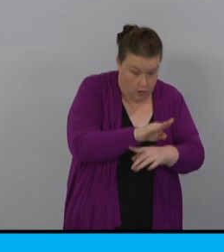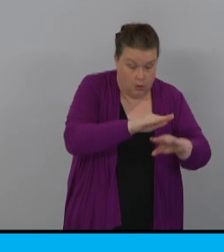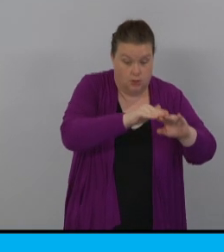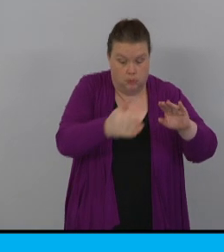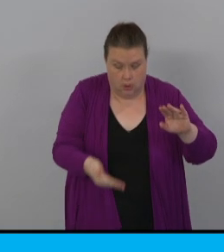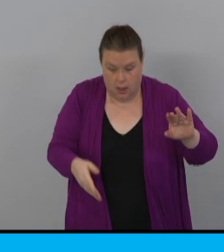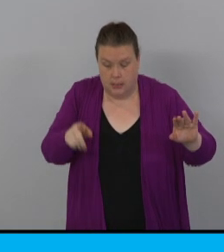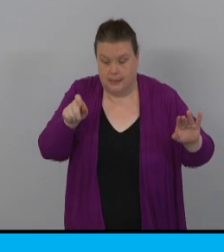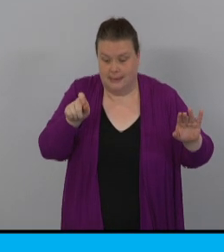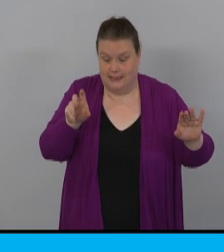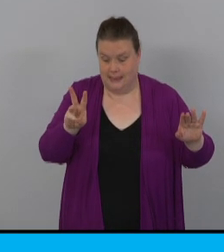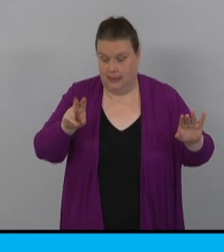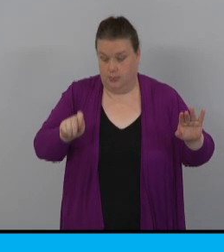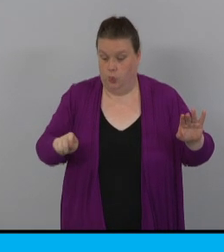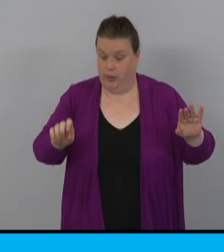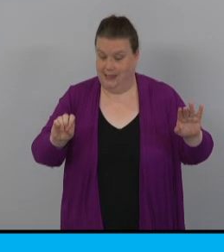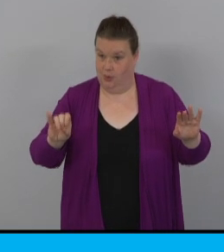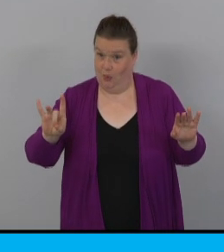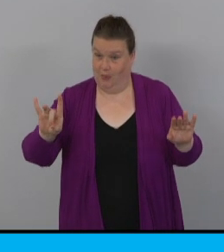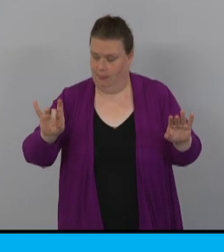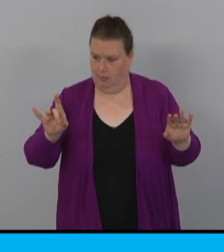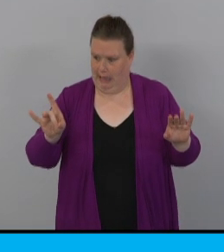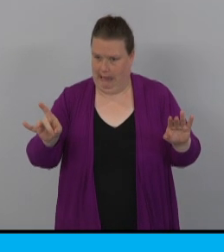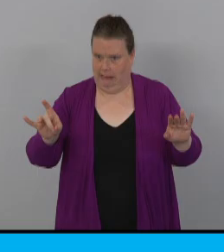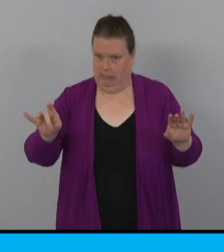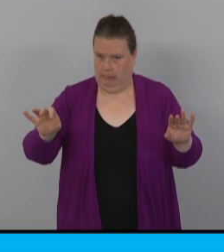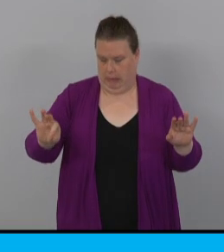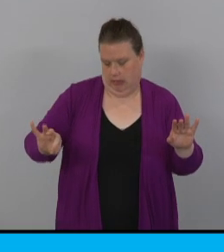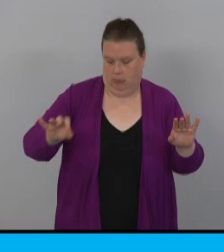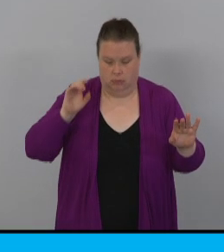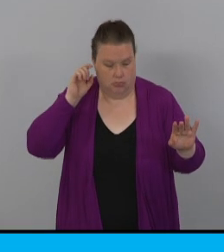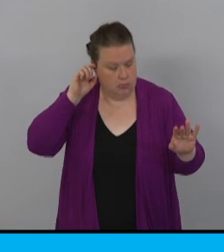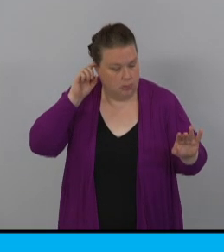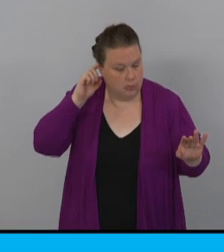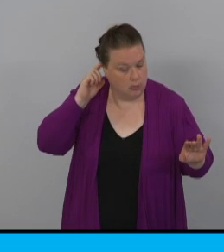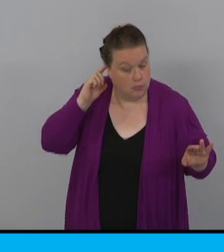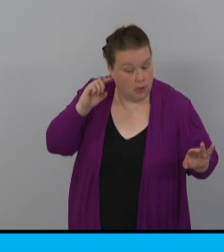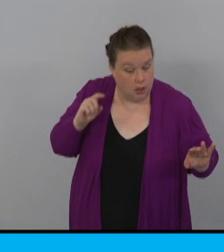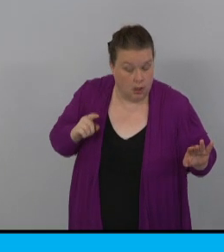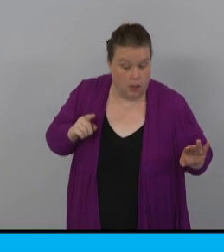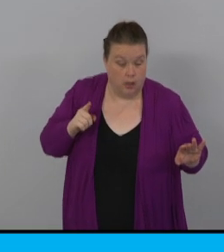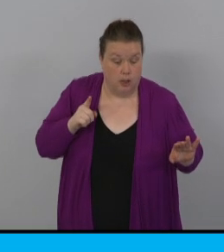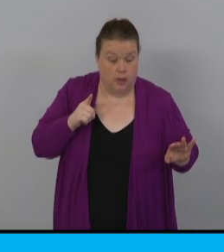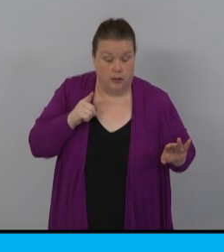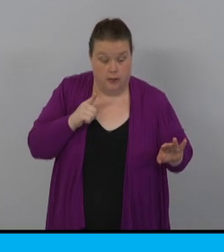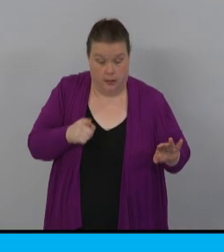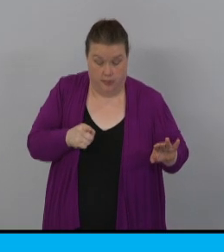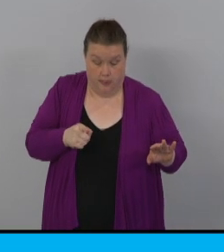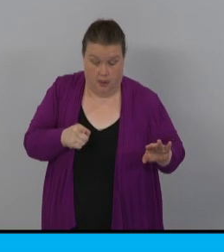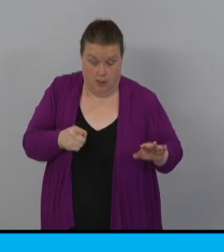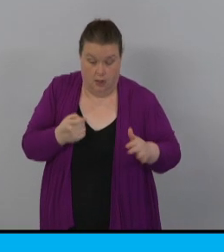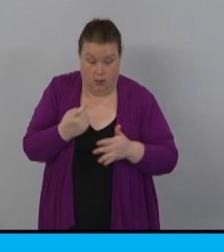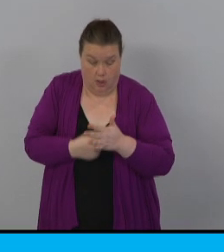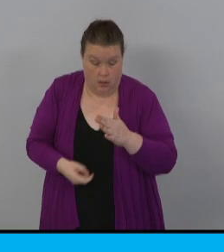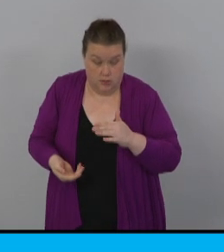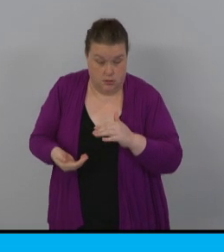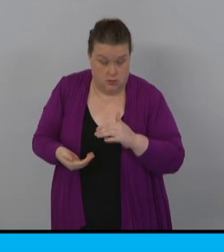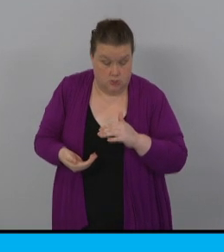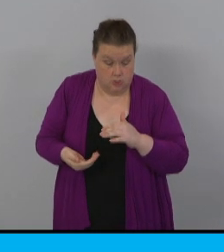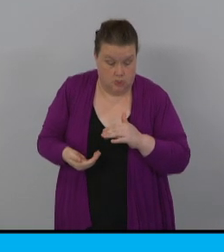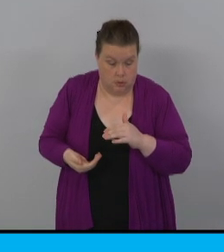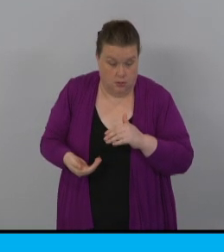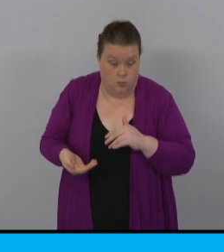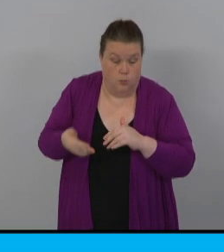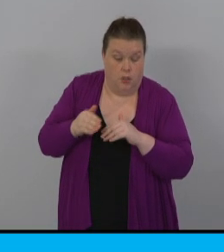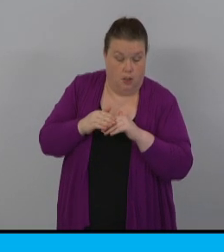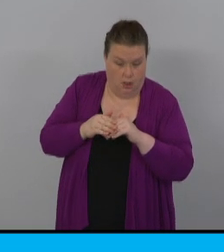Non-student based support services went up $1 million. That went from 27.4 million to